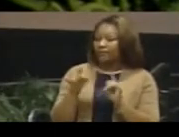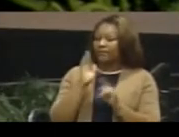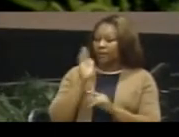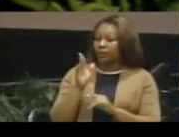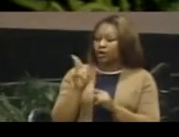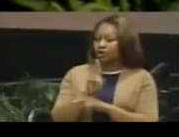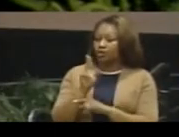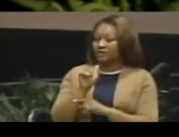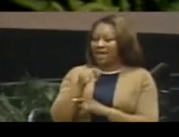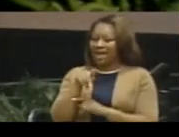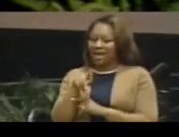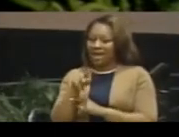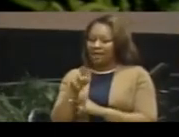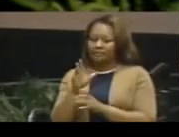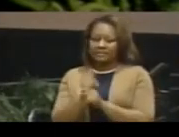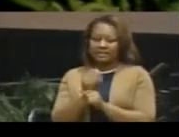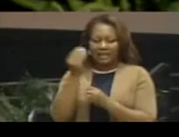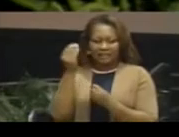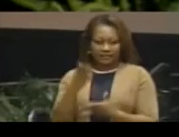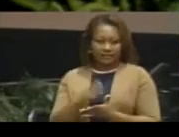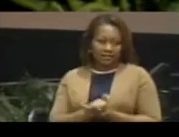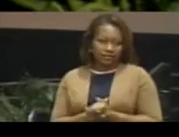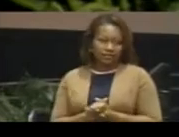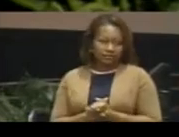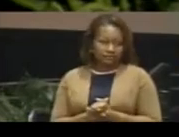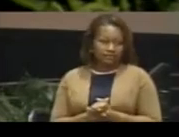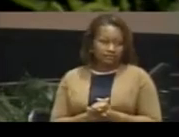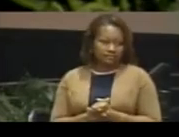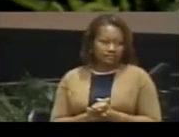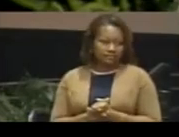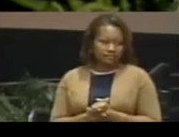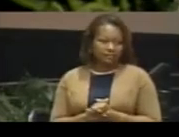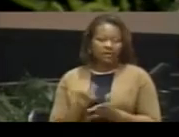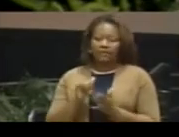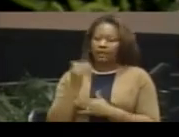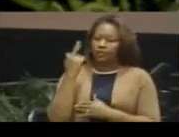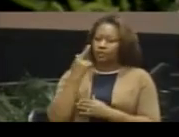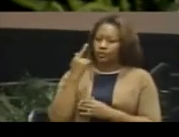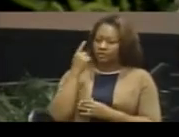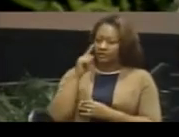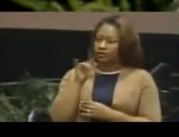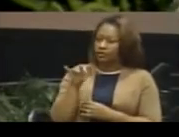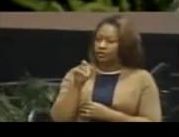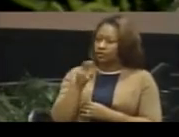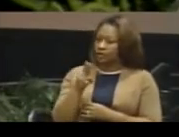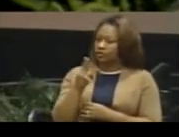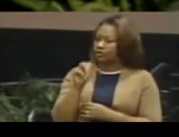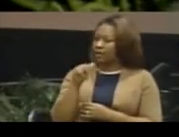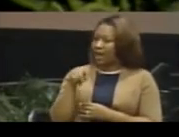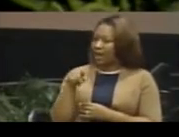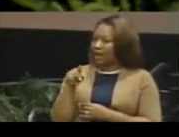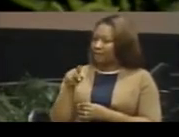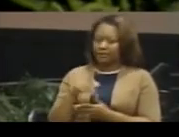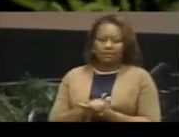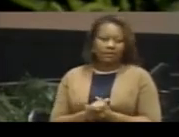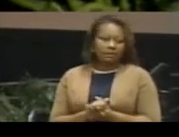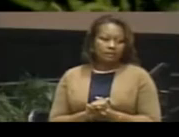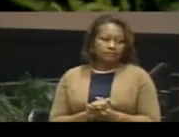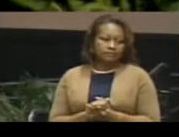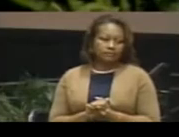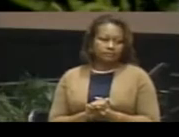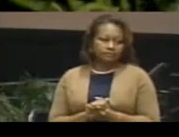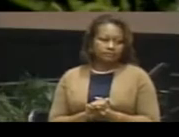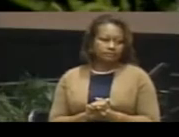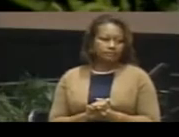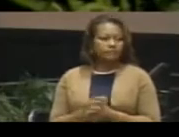get information. And so that's what was the reason behind the JSU app as well. The